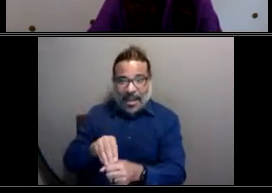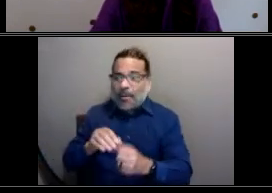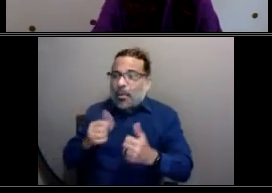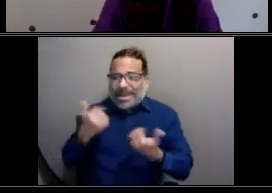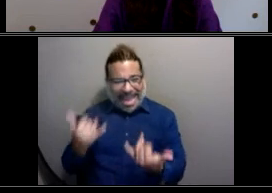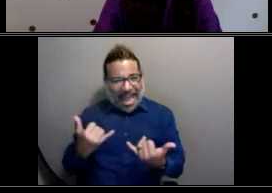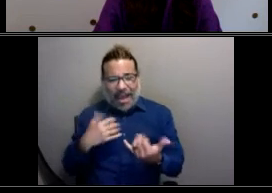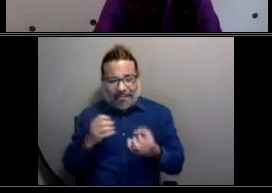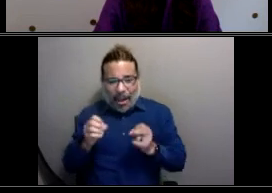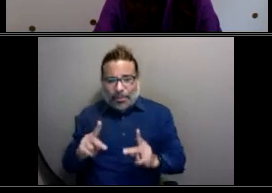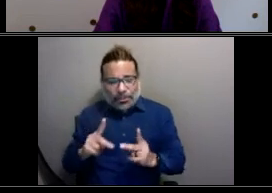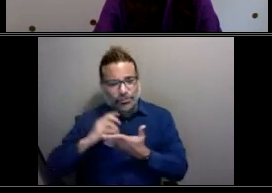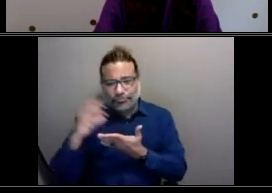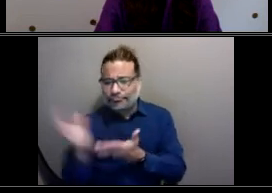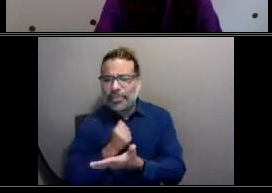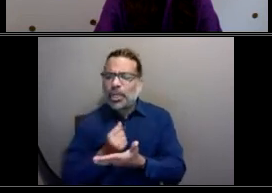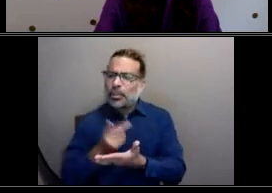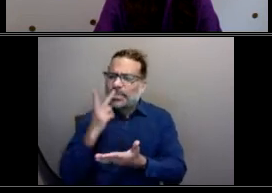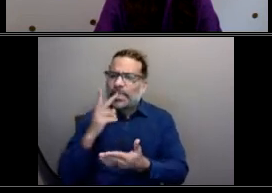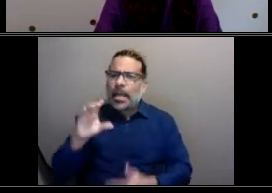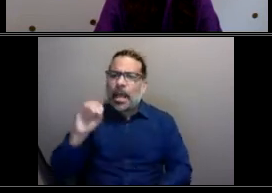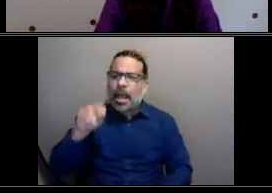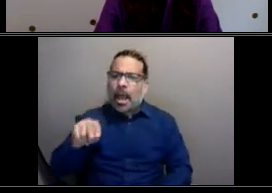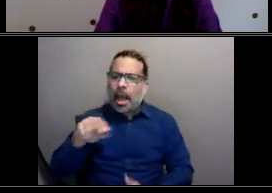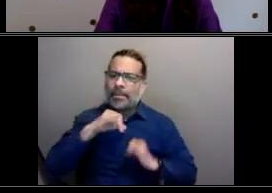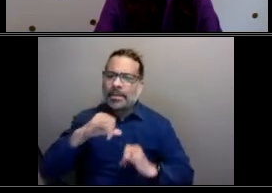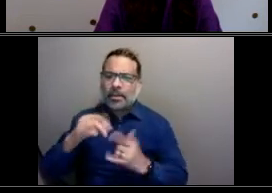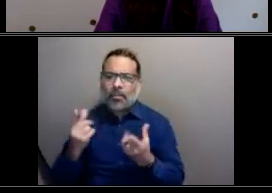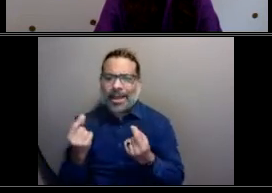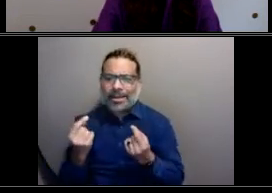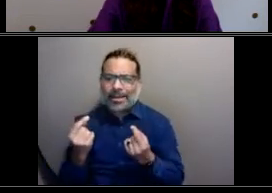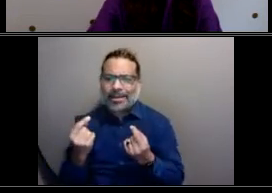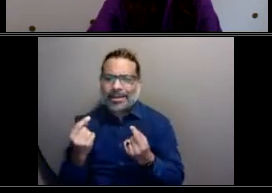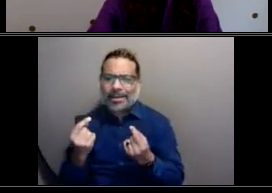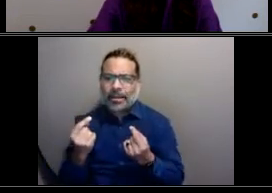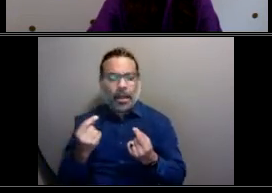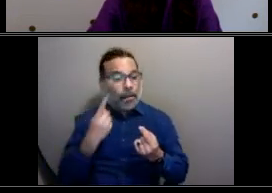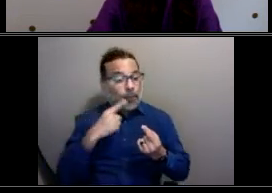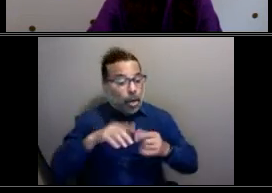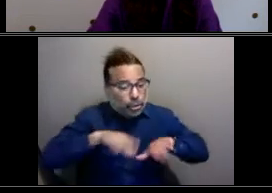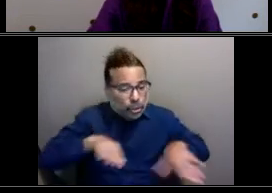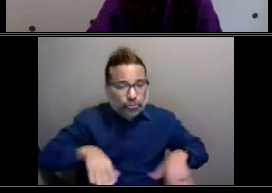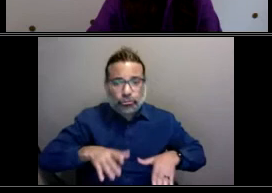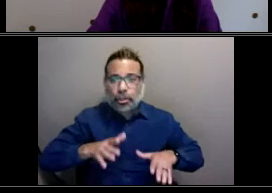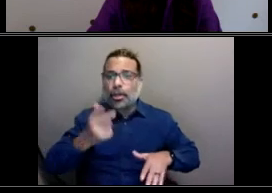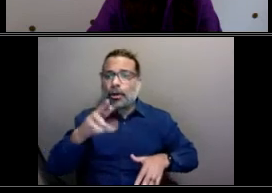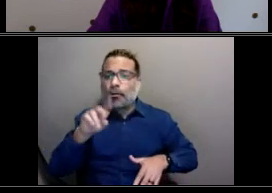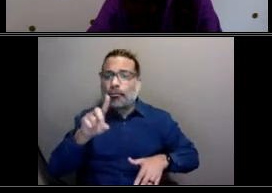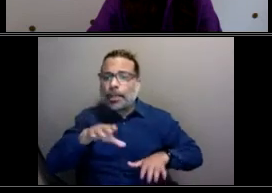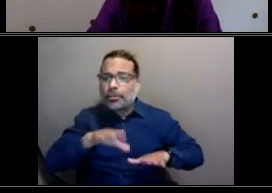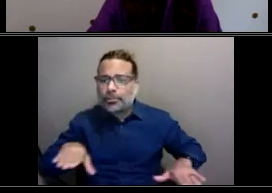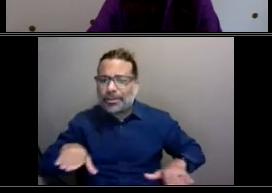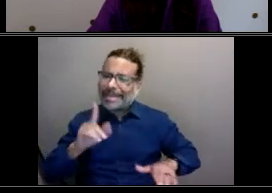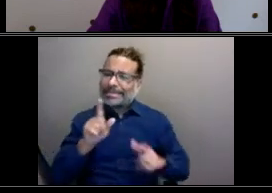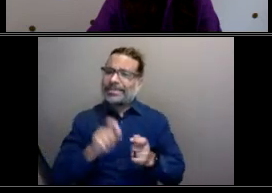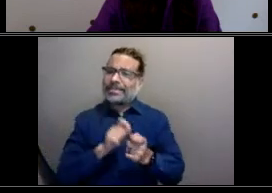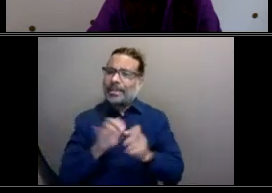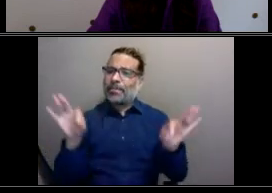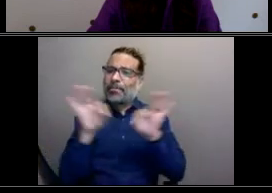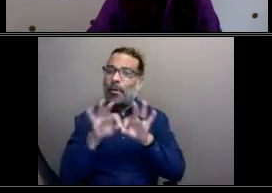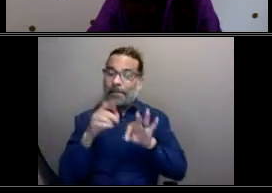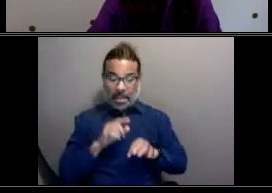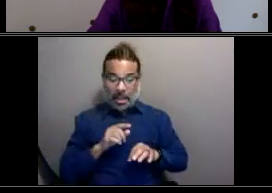opportunities to find these more common narratives. And for our children and grandchildren, that is particularly important, because that is the world